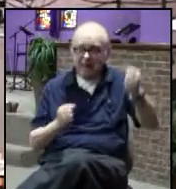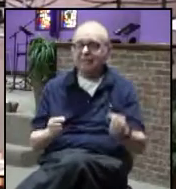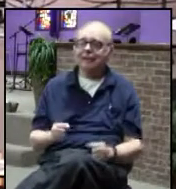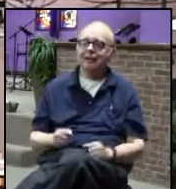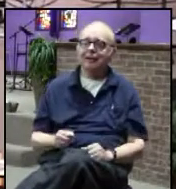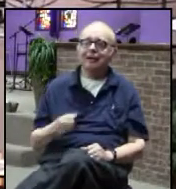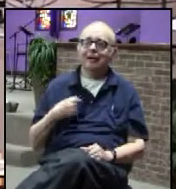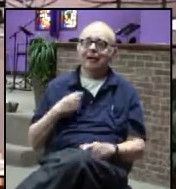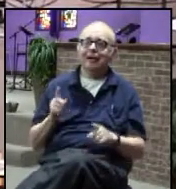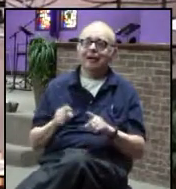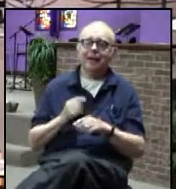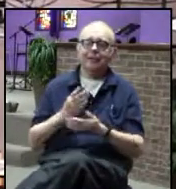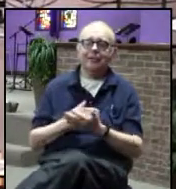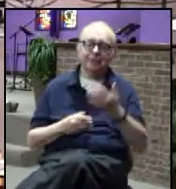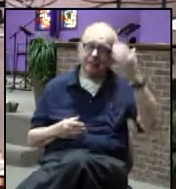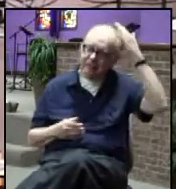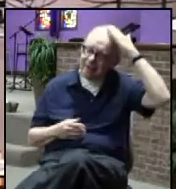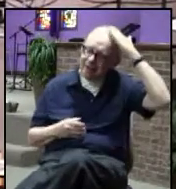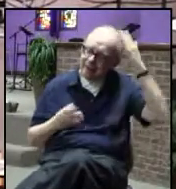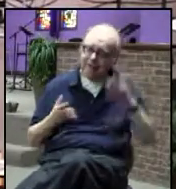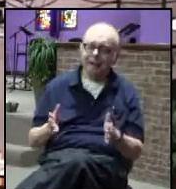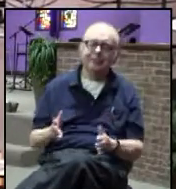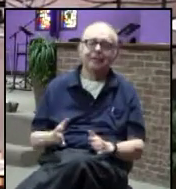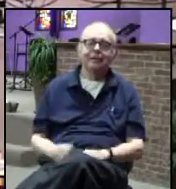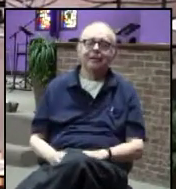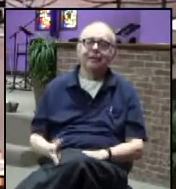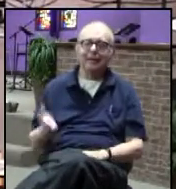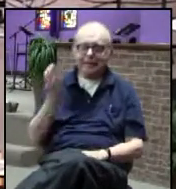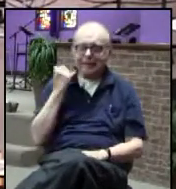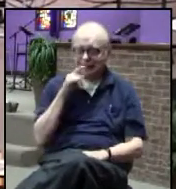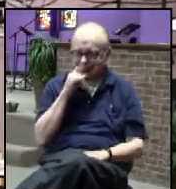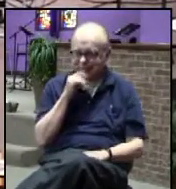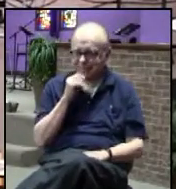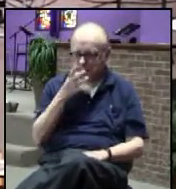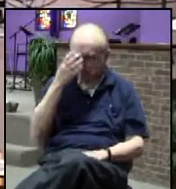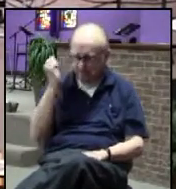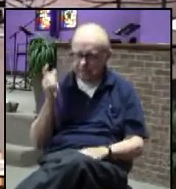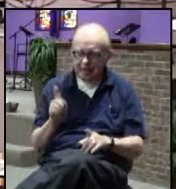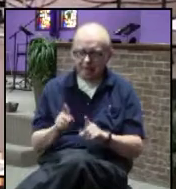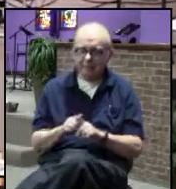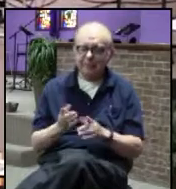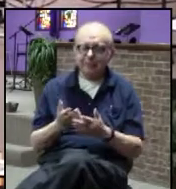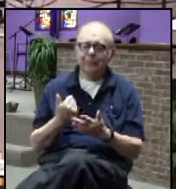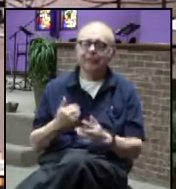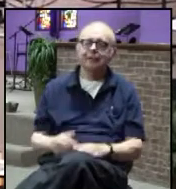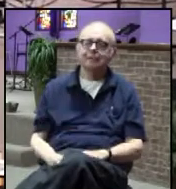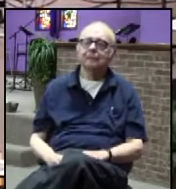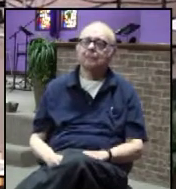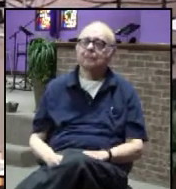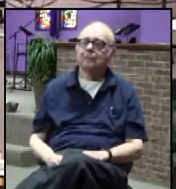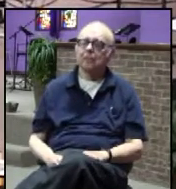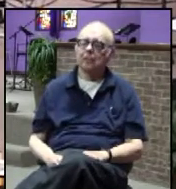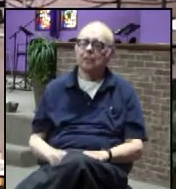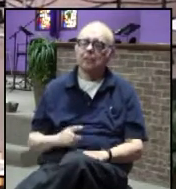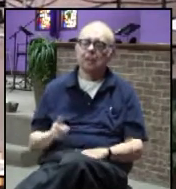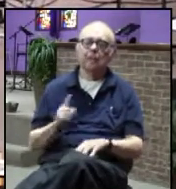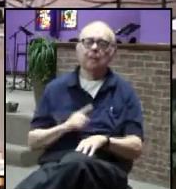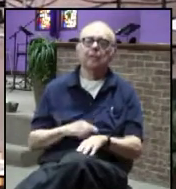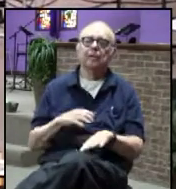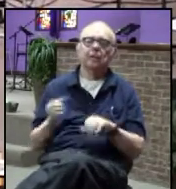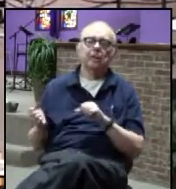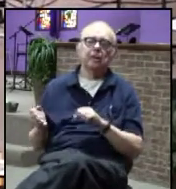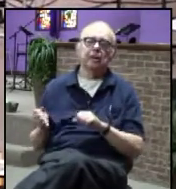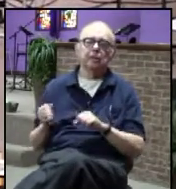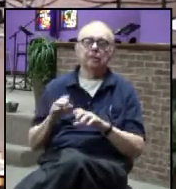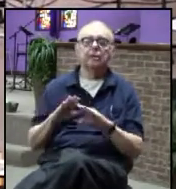as long as we have some left from some of the kids that have pulled it out, you know. Or there are times you walk out of